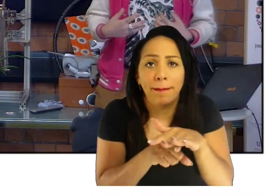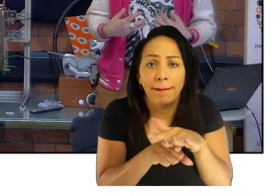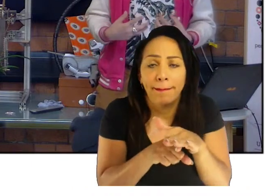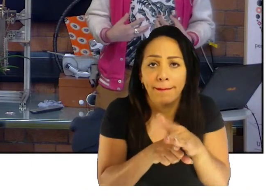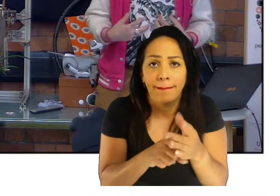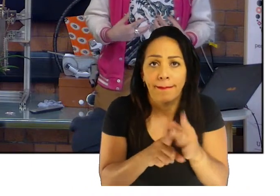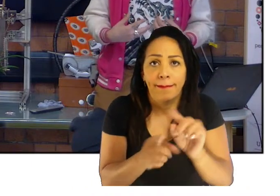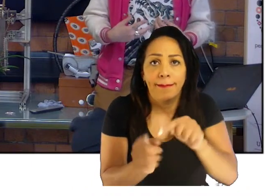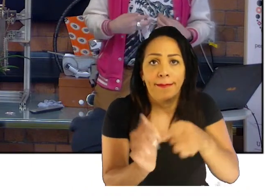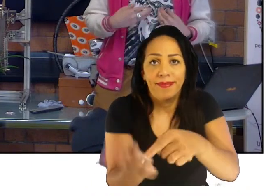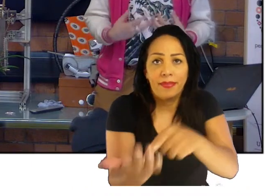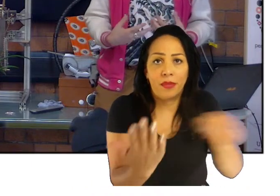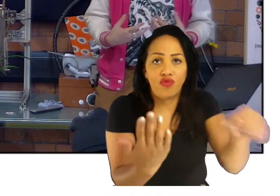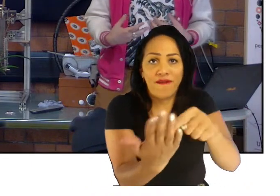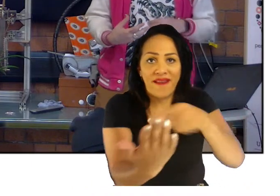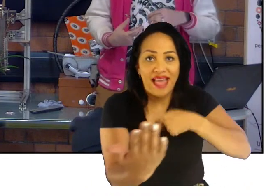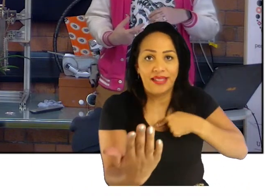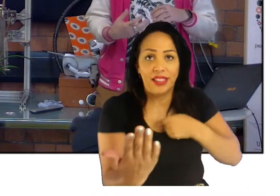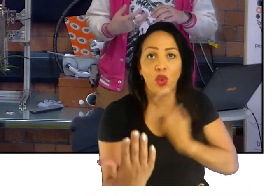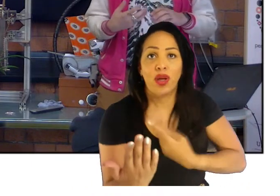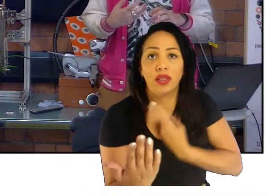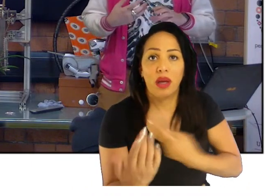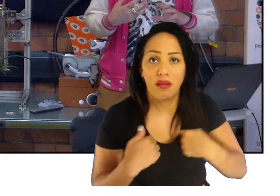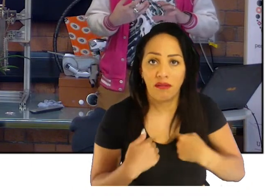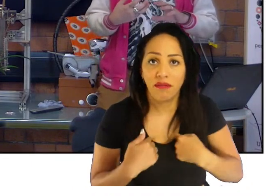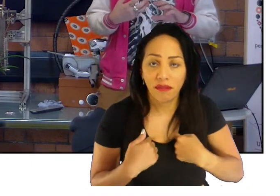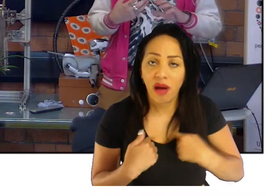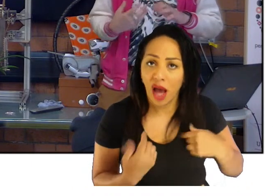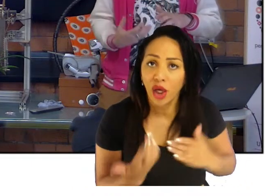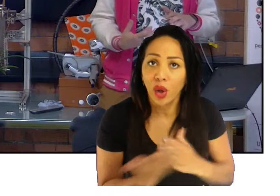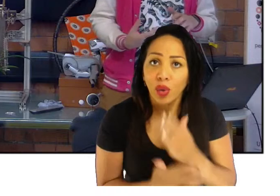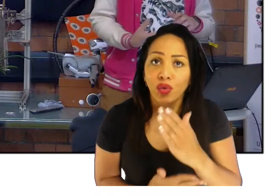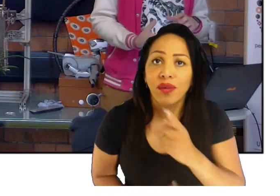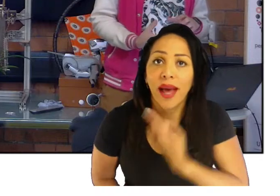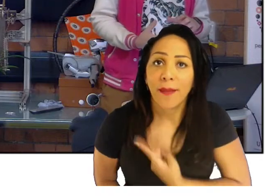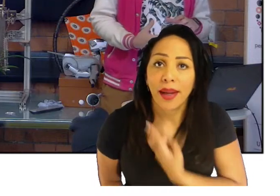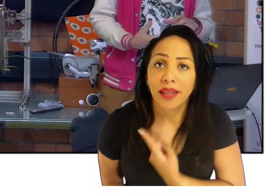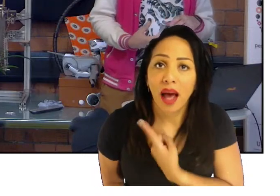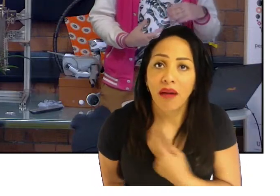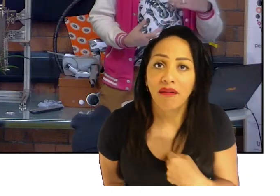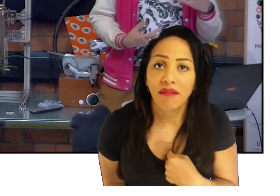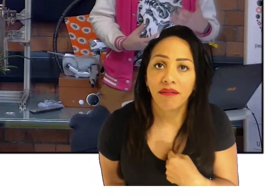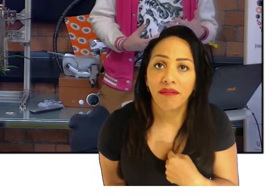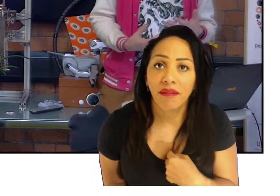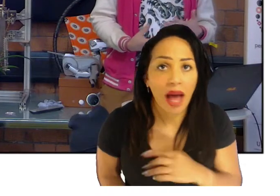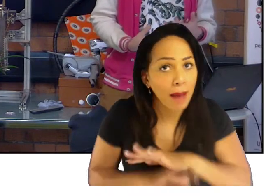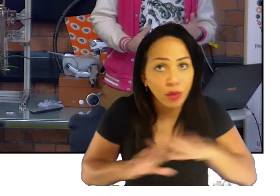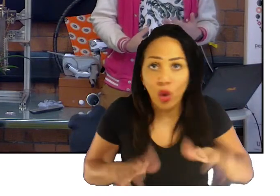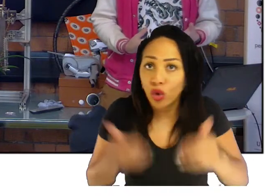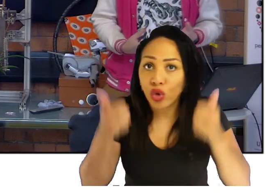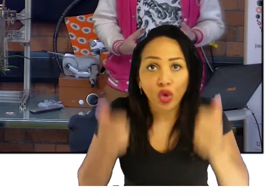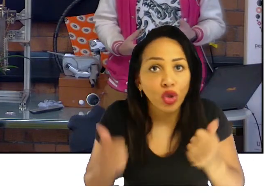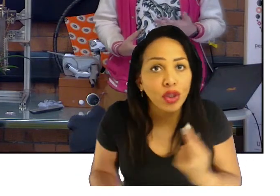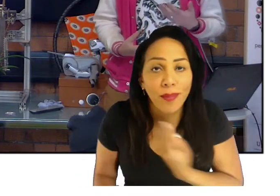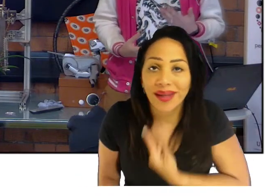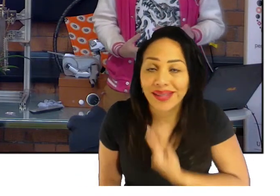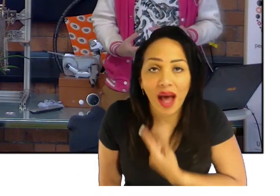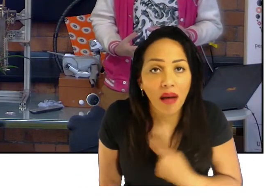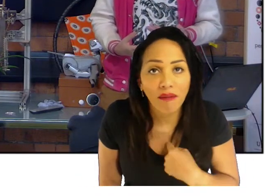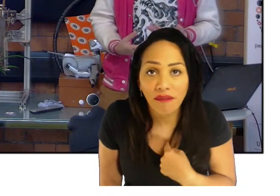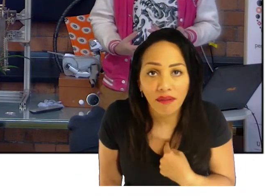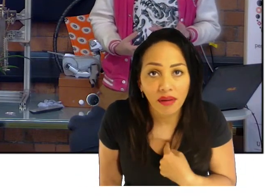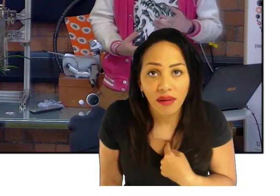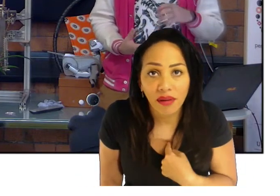I experience it frequently. I am not good to myself in terms of